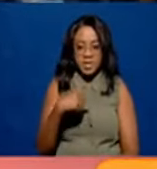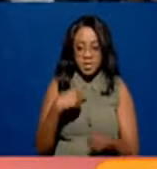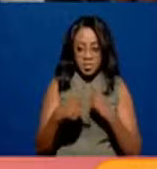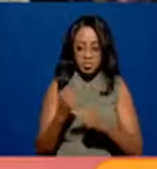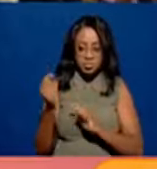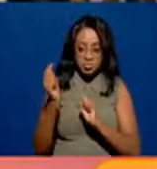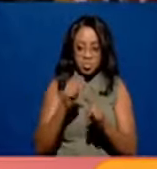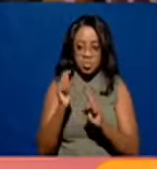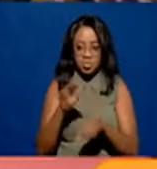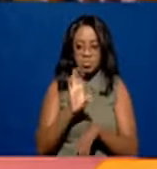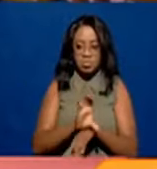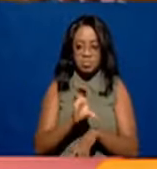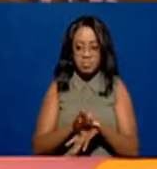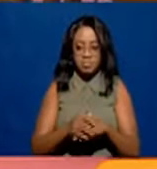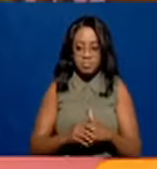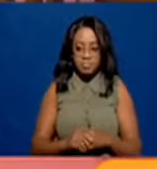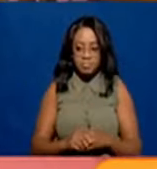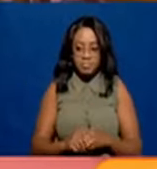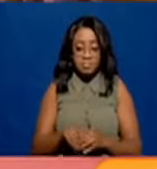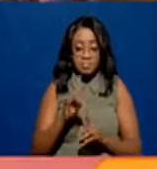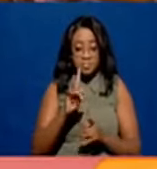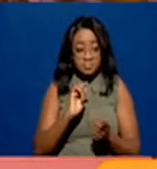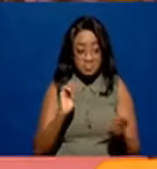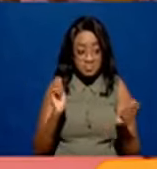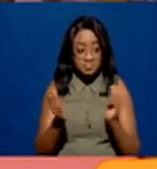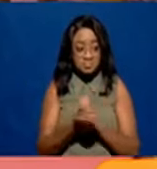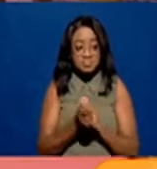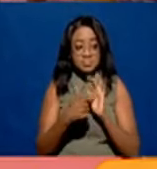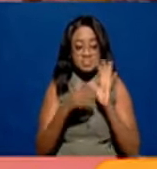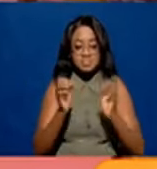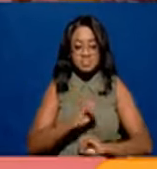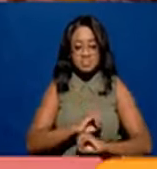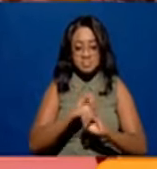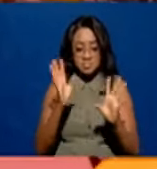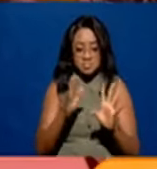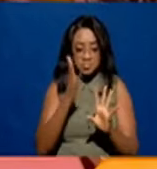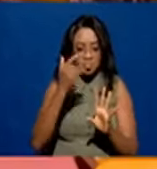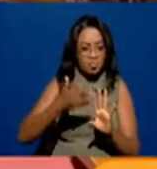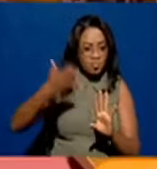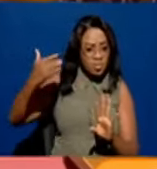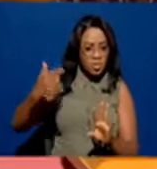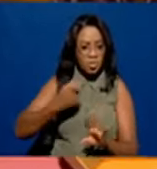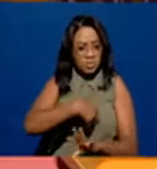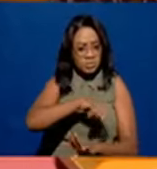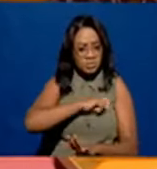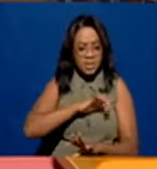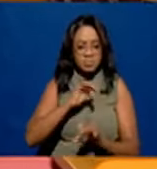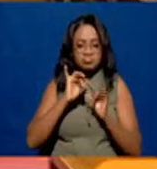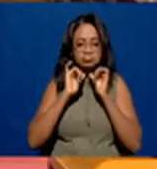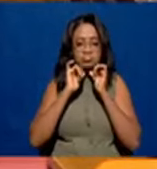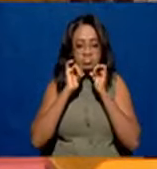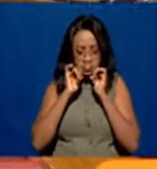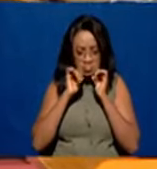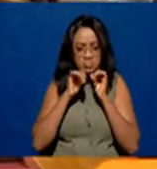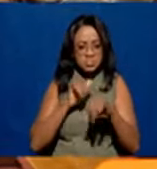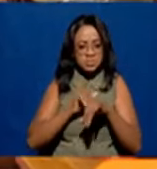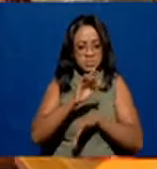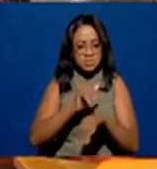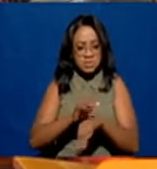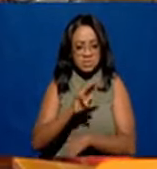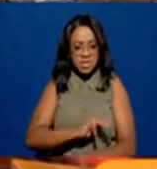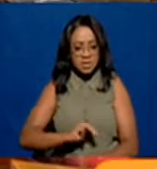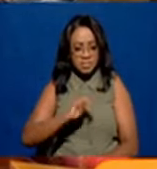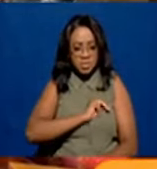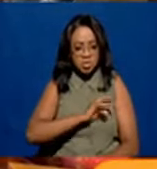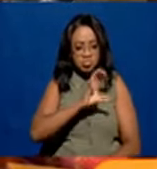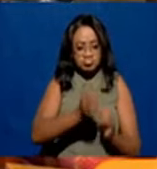their faith. This shift marks a significant departure from the era when Spain dispatched missionaries to establish